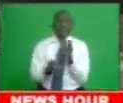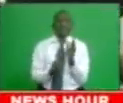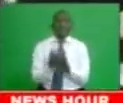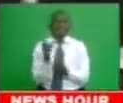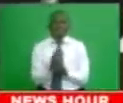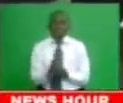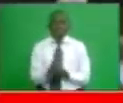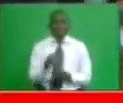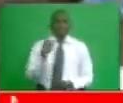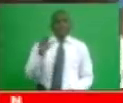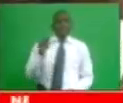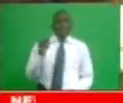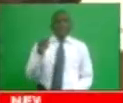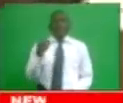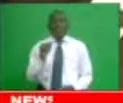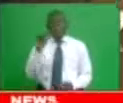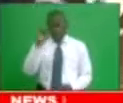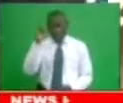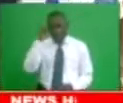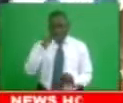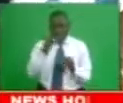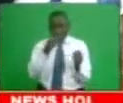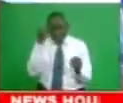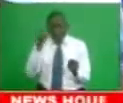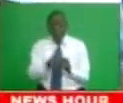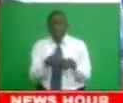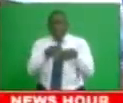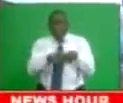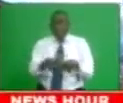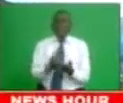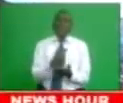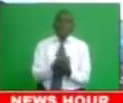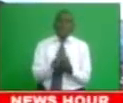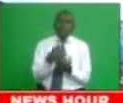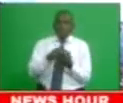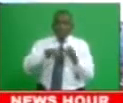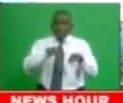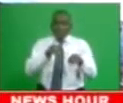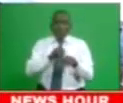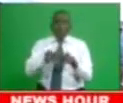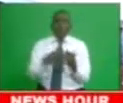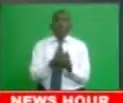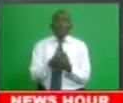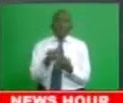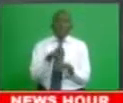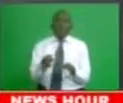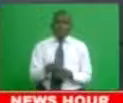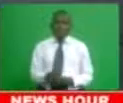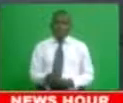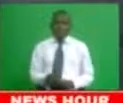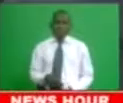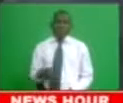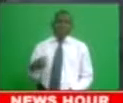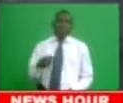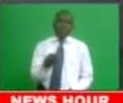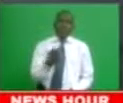Development, Carlo Calenda, said his government intends to be based in Ghana to invest in the entire sub-region. We would like to